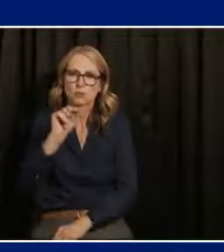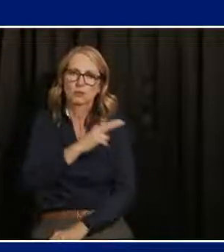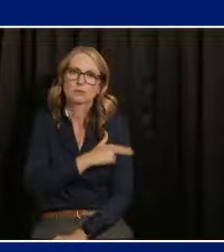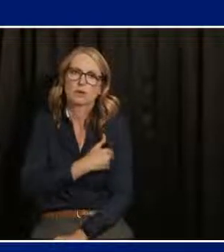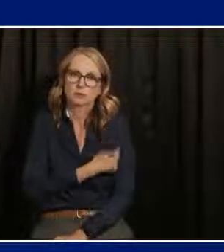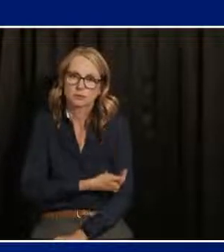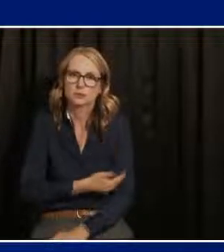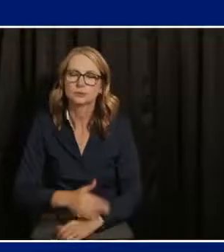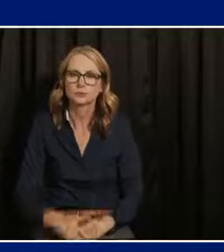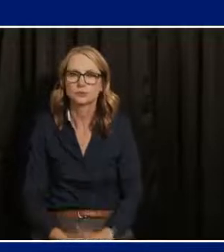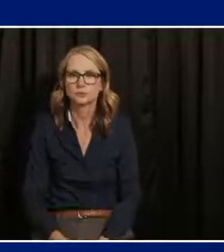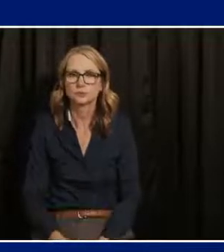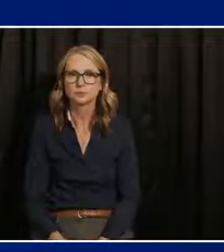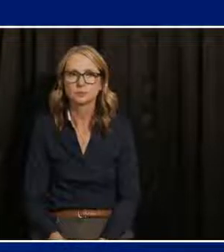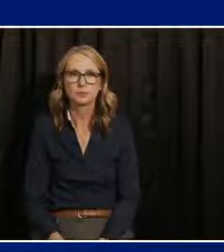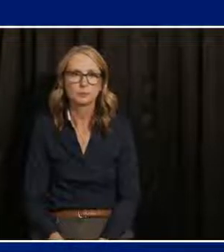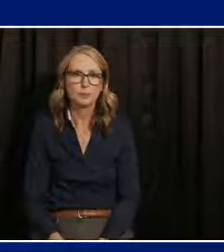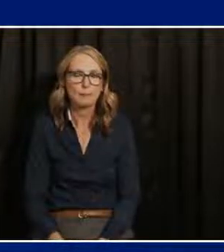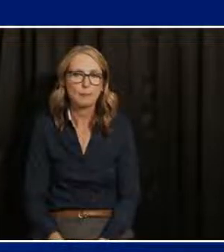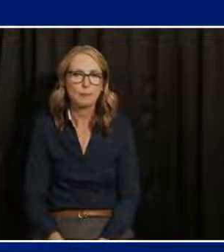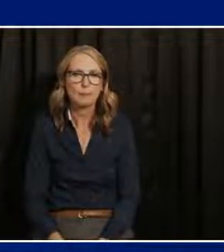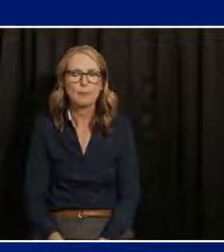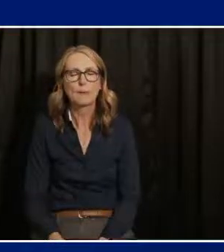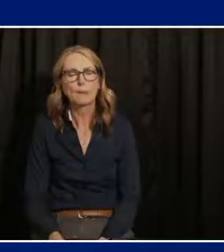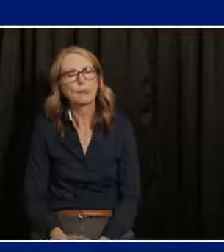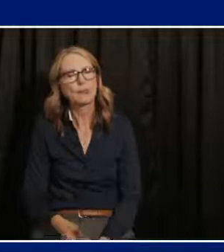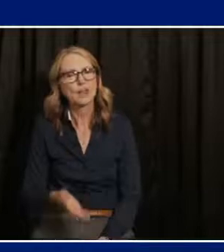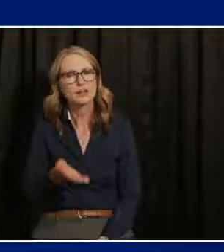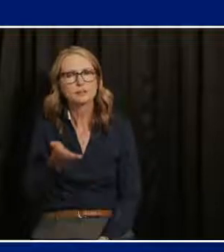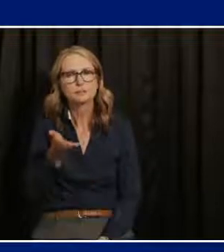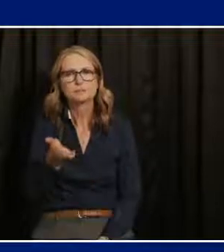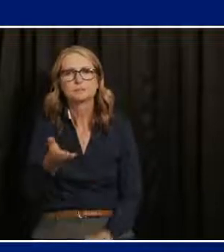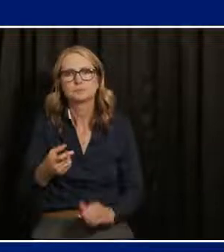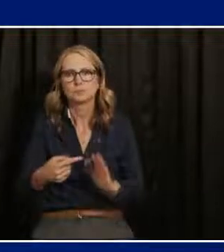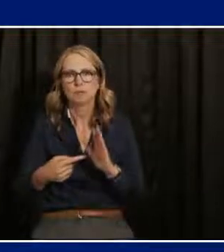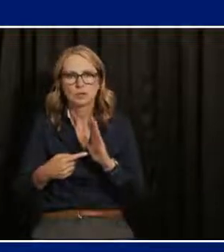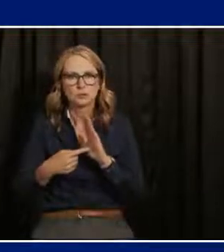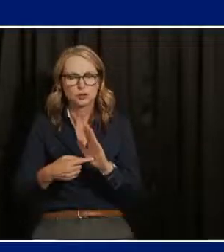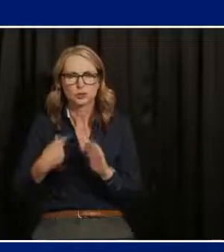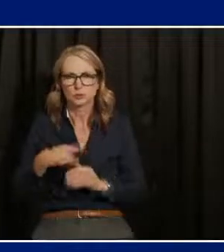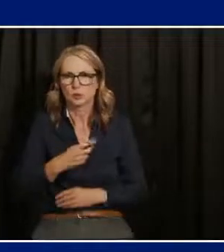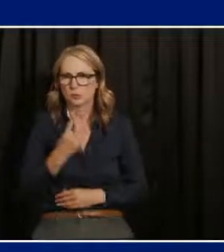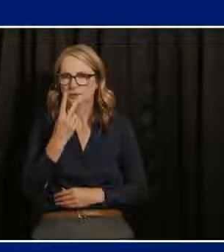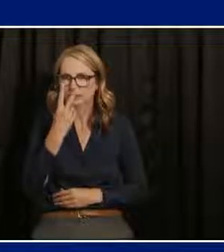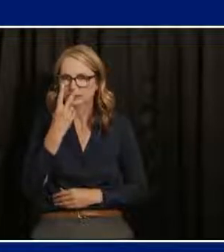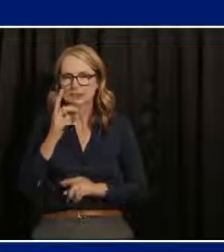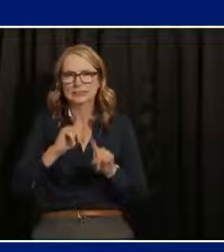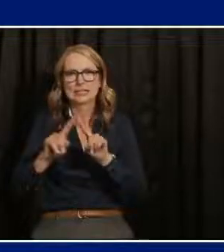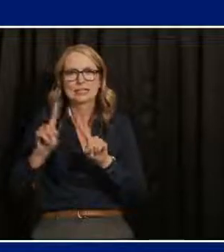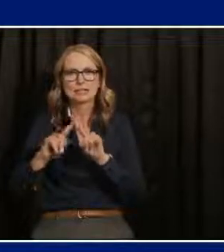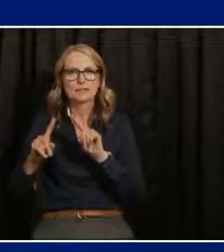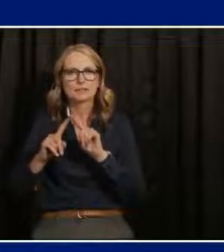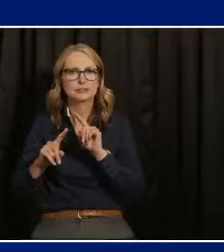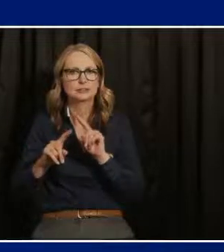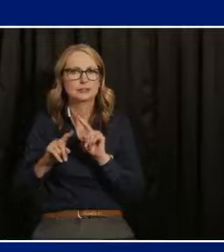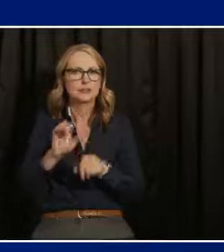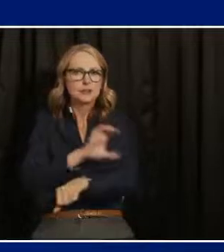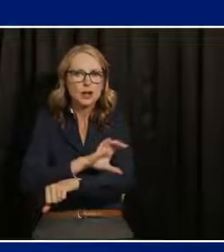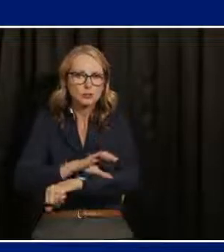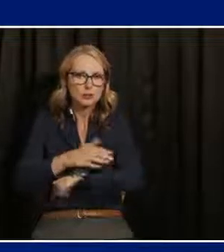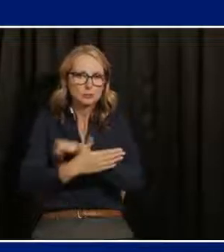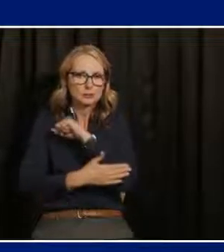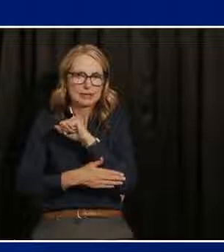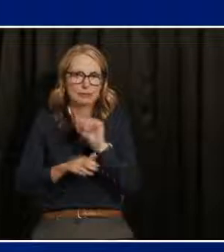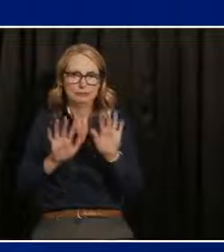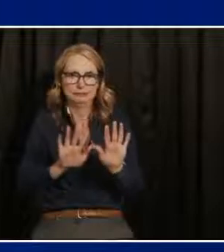slide, please. Finally, I want to talk a little bit about this correlation that we continue to see between county-level hospitalization rates and